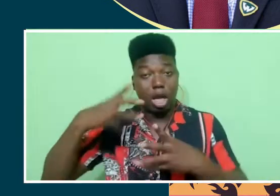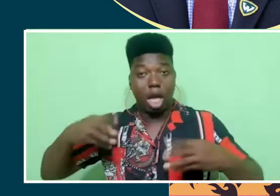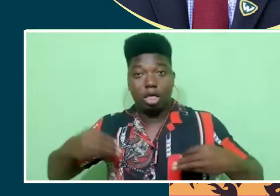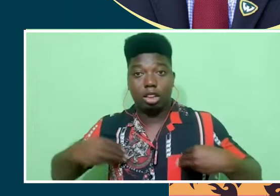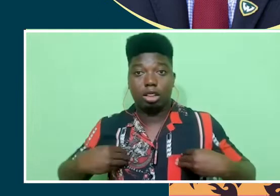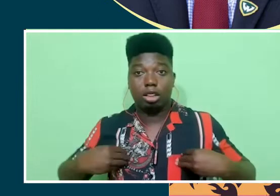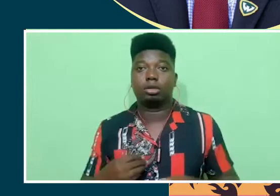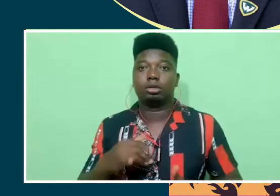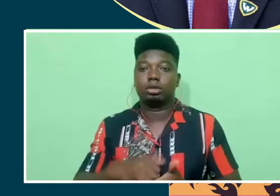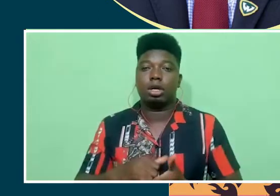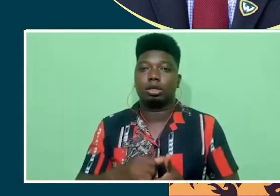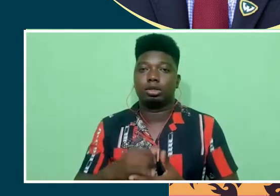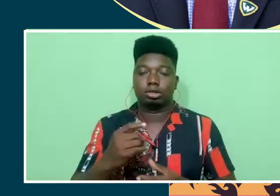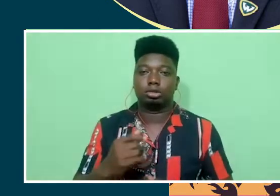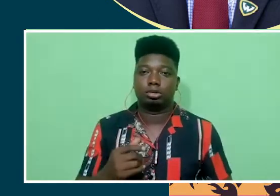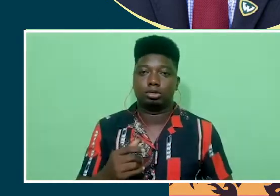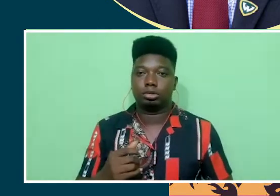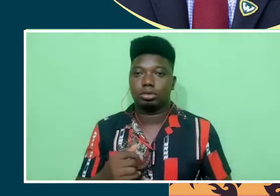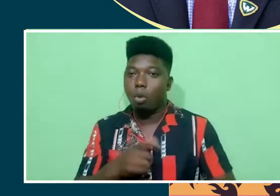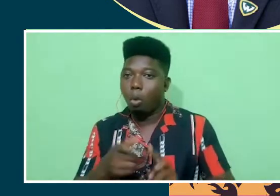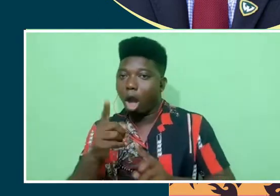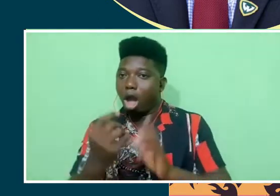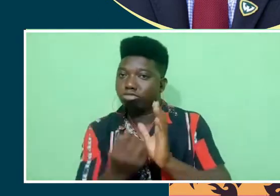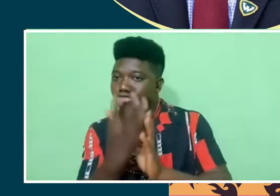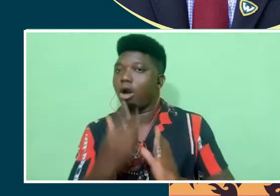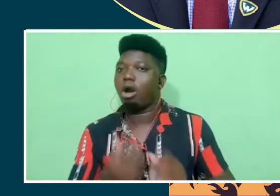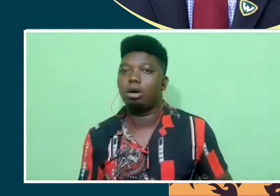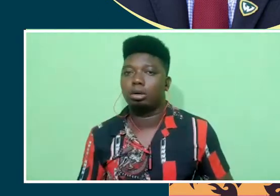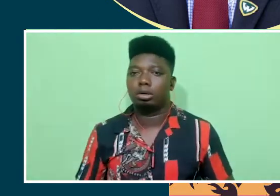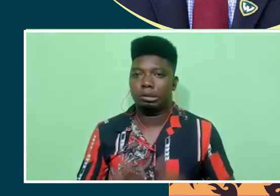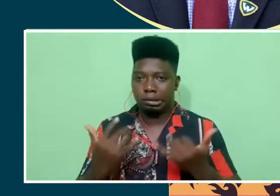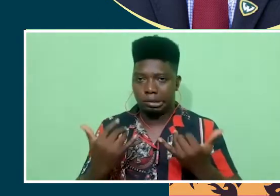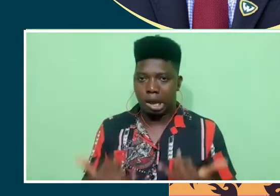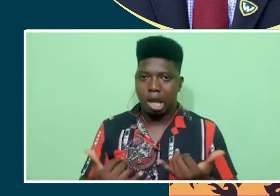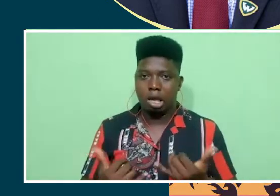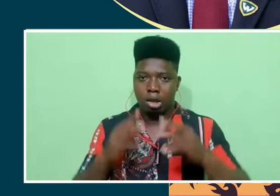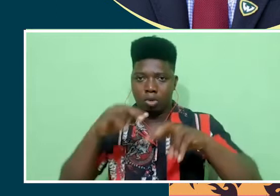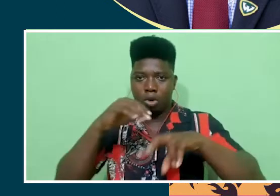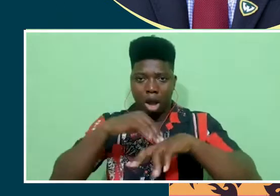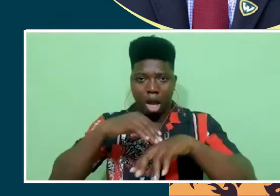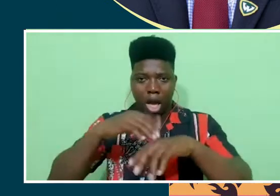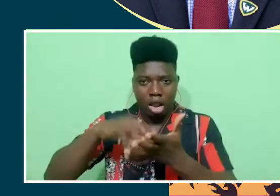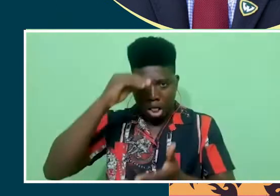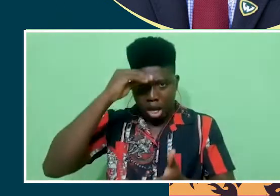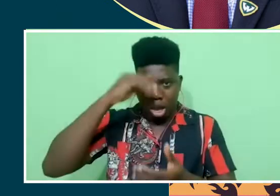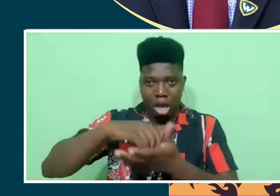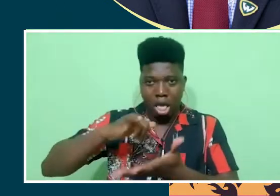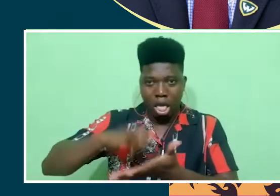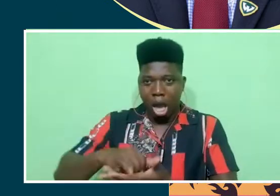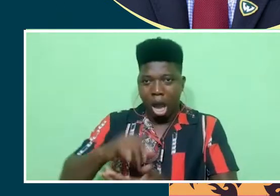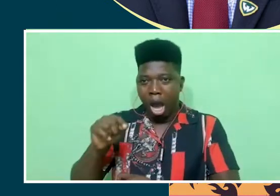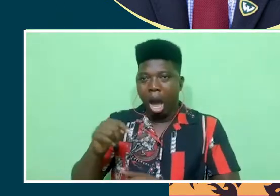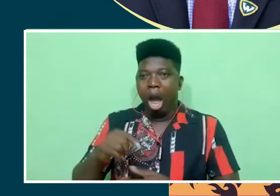you when you are growing up. So now when you look at unlearning that toxism when you're big, it's very